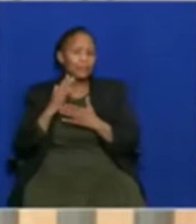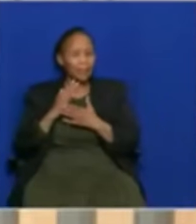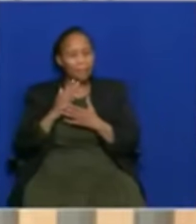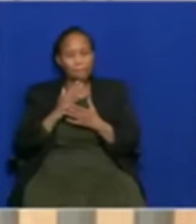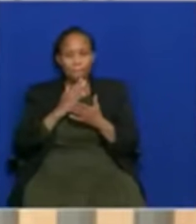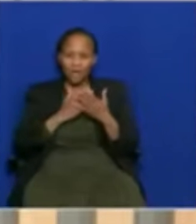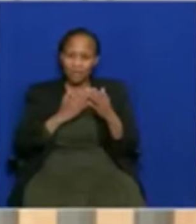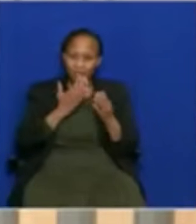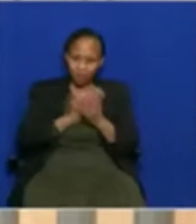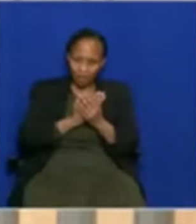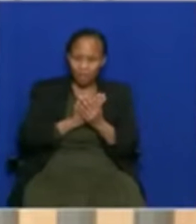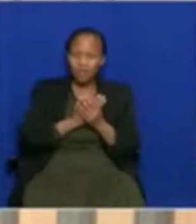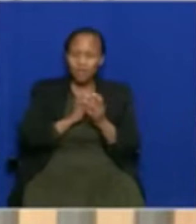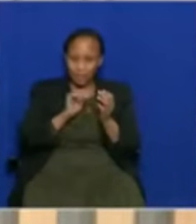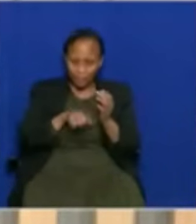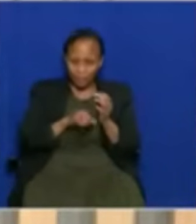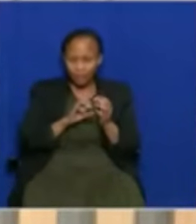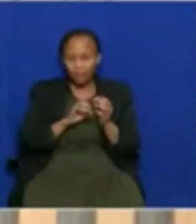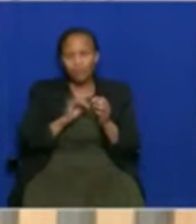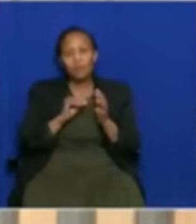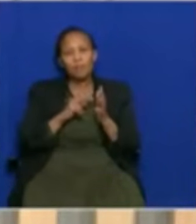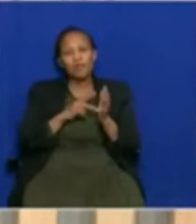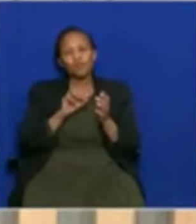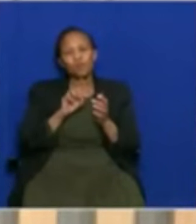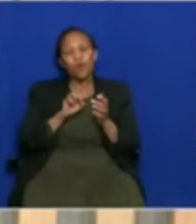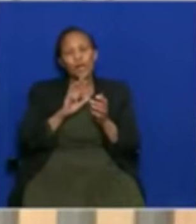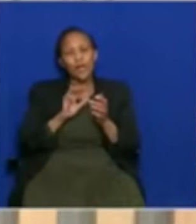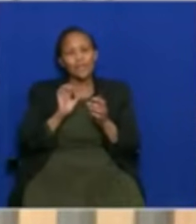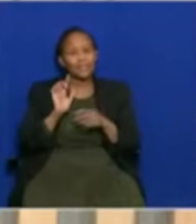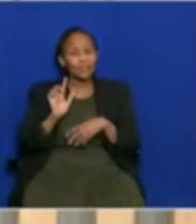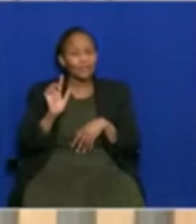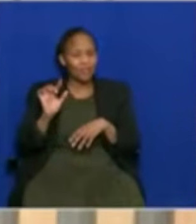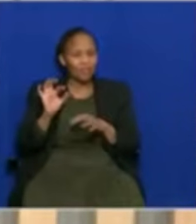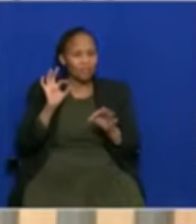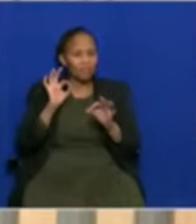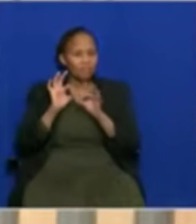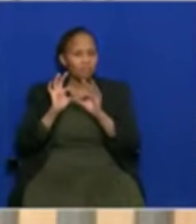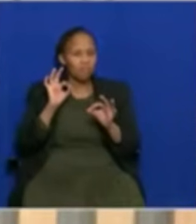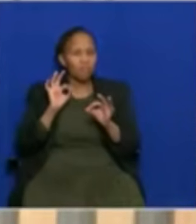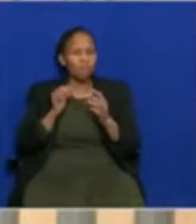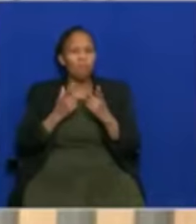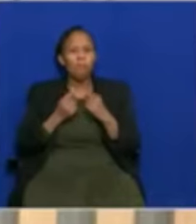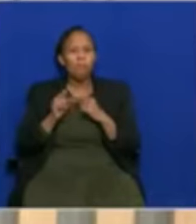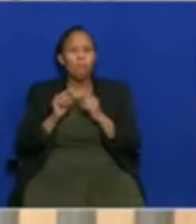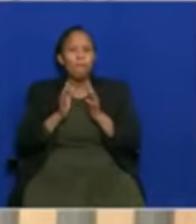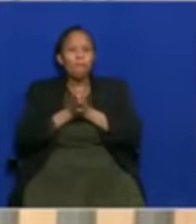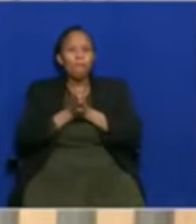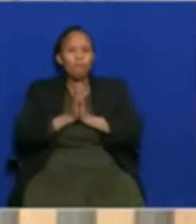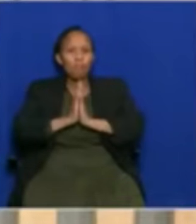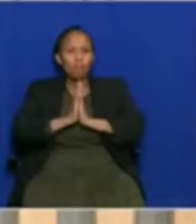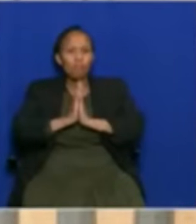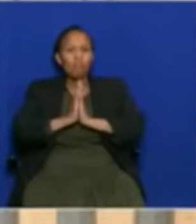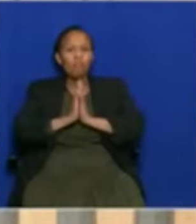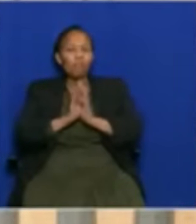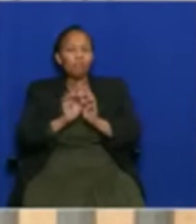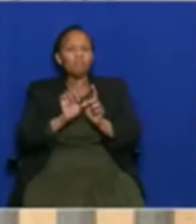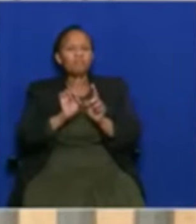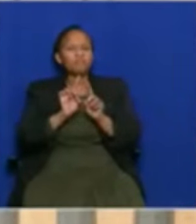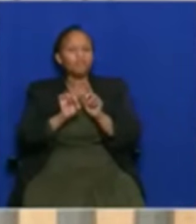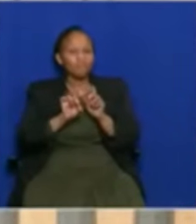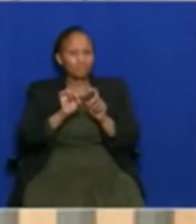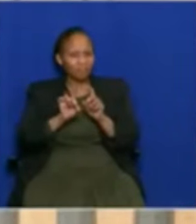page 1977, where you specifically request questions posed to the 3 candidates. You